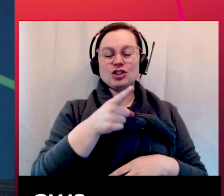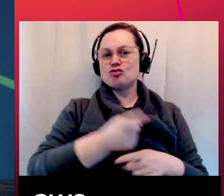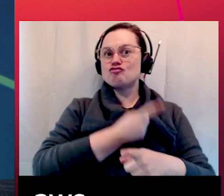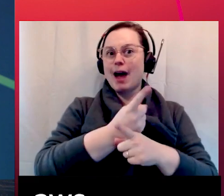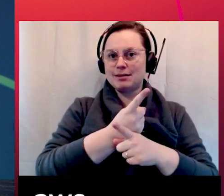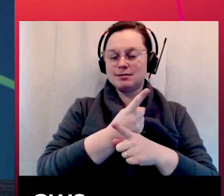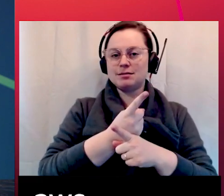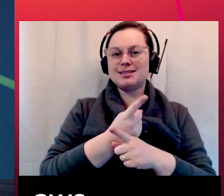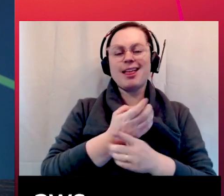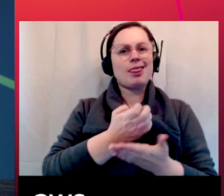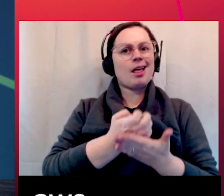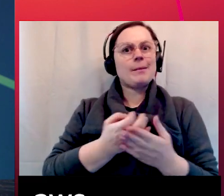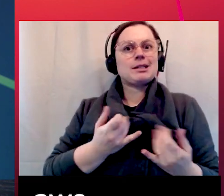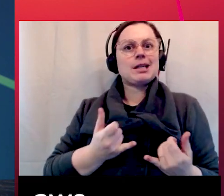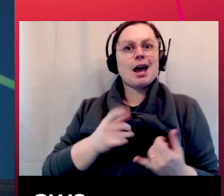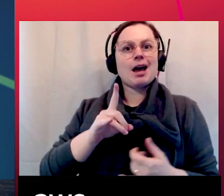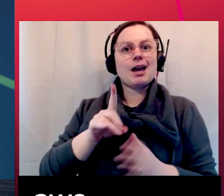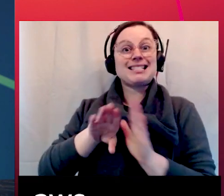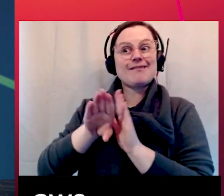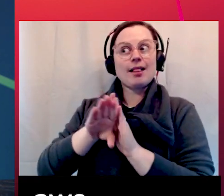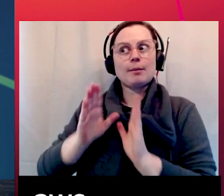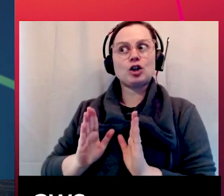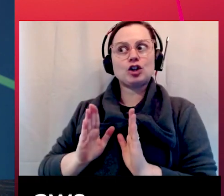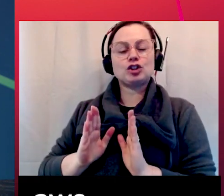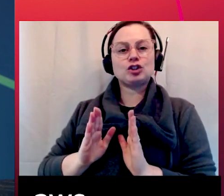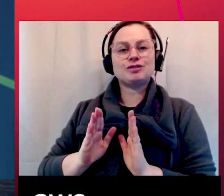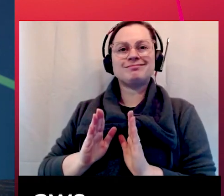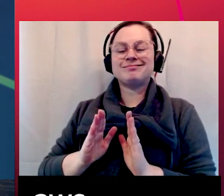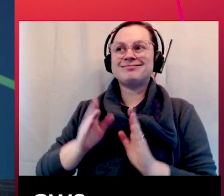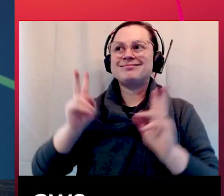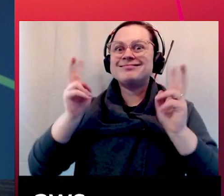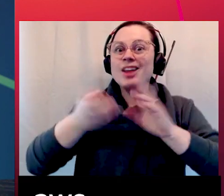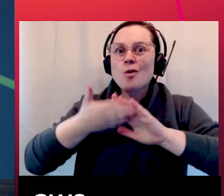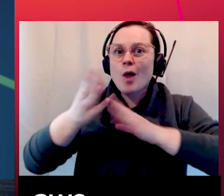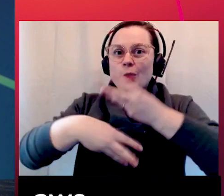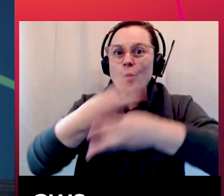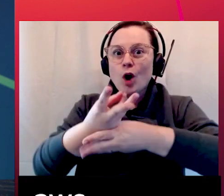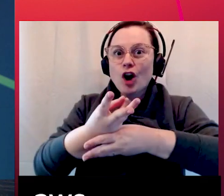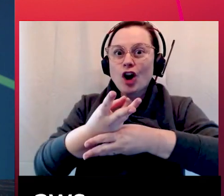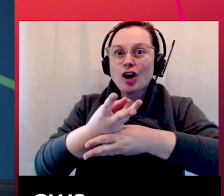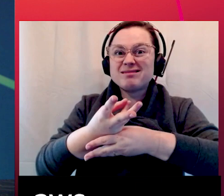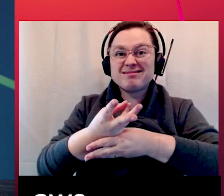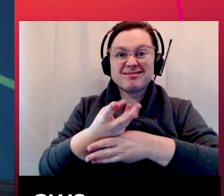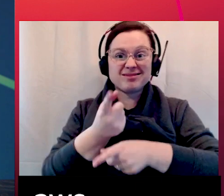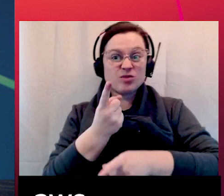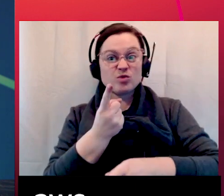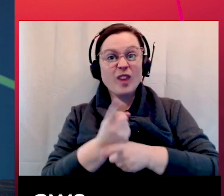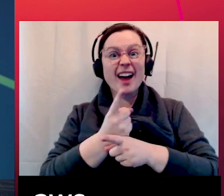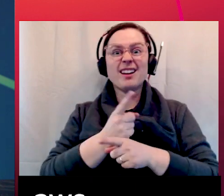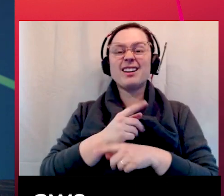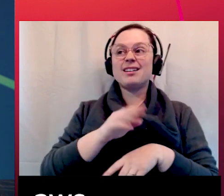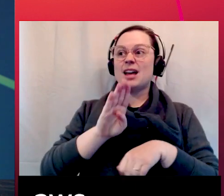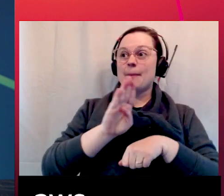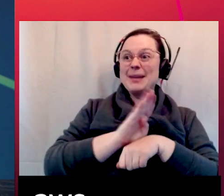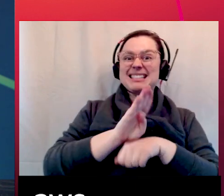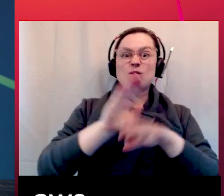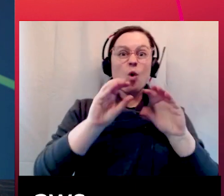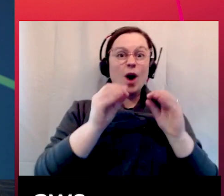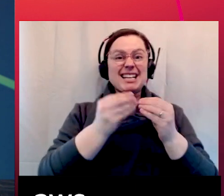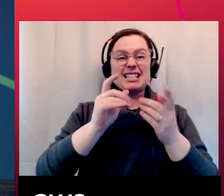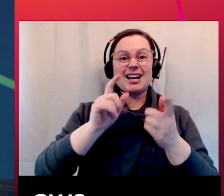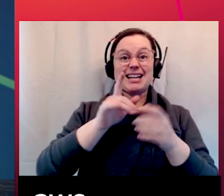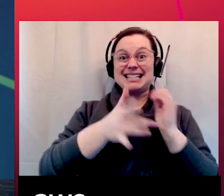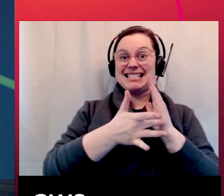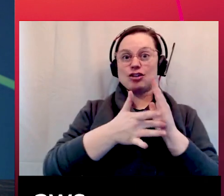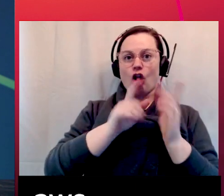economy, developers basically, run the world, if you will. As organizations are digitally transforming, they're the ones who are building these